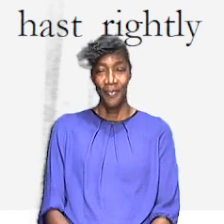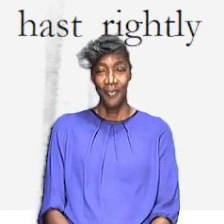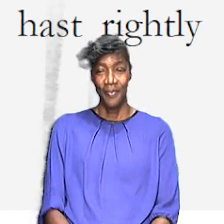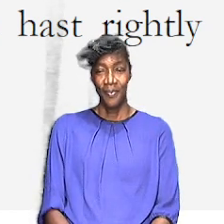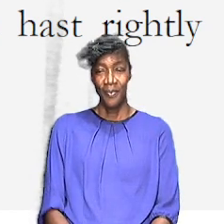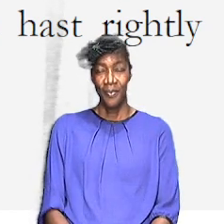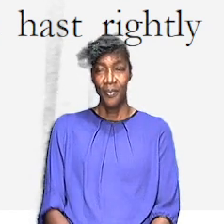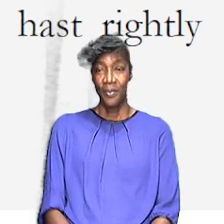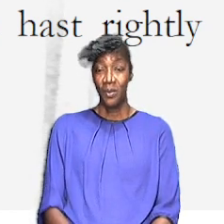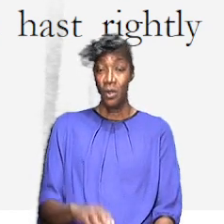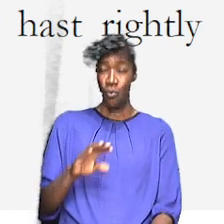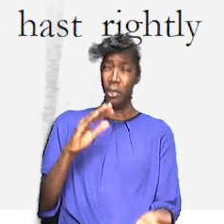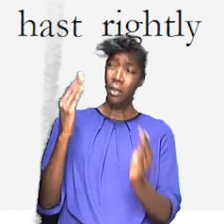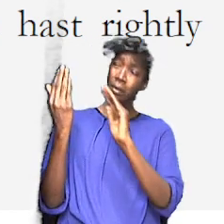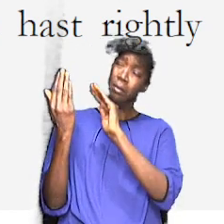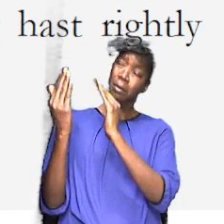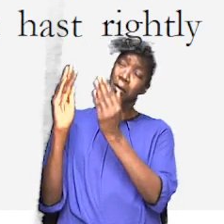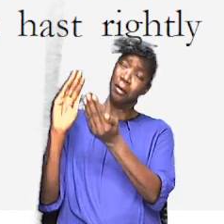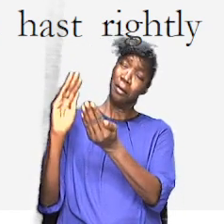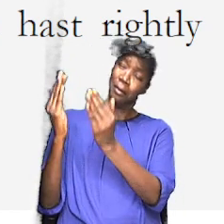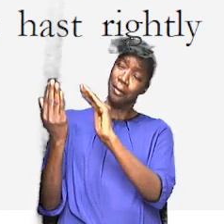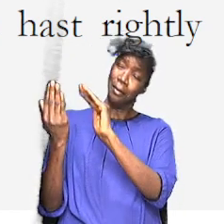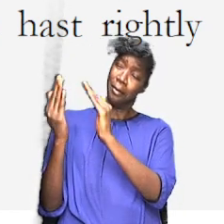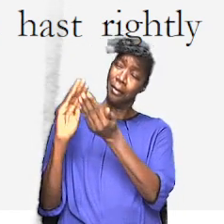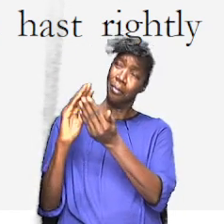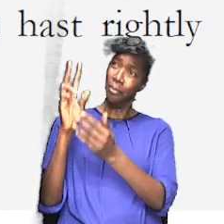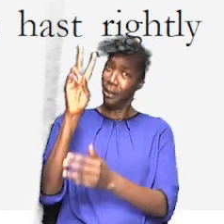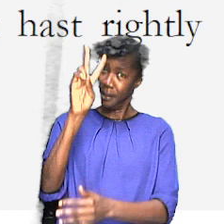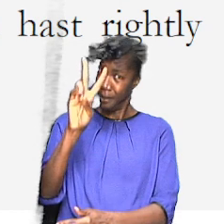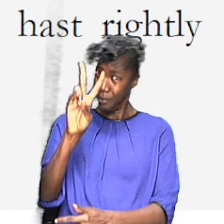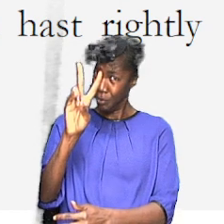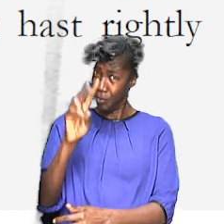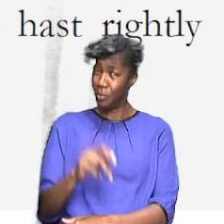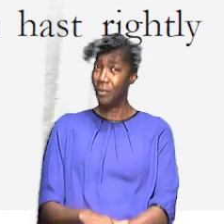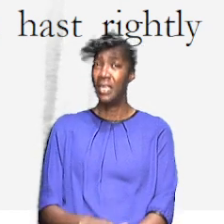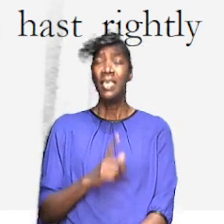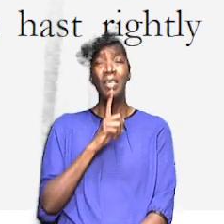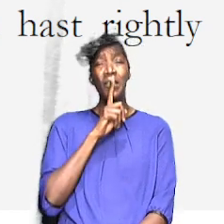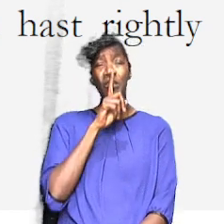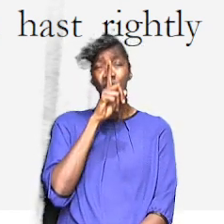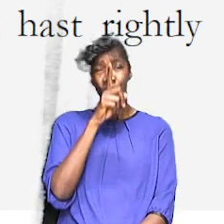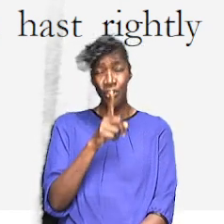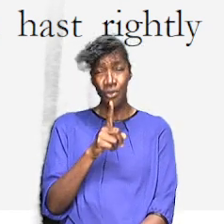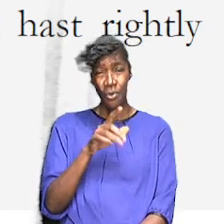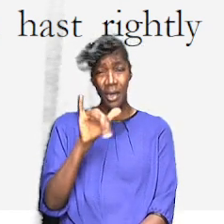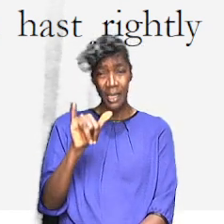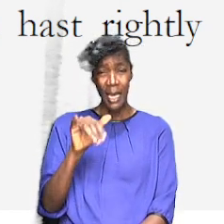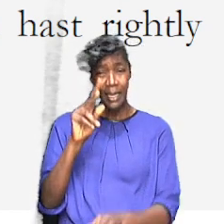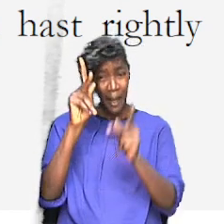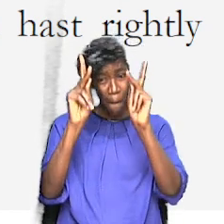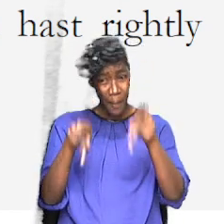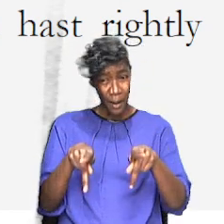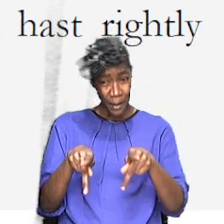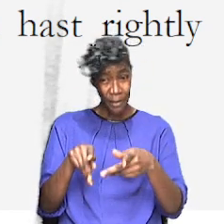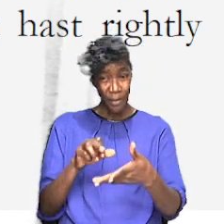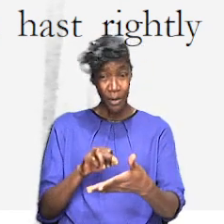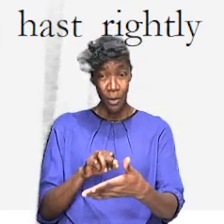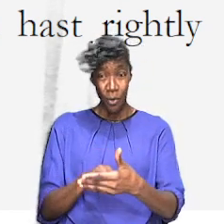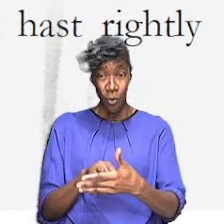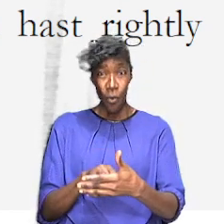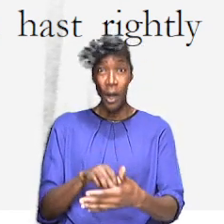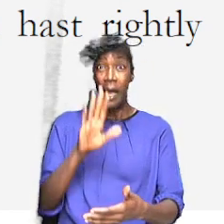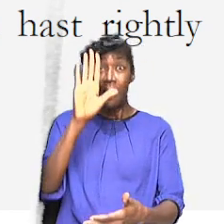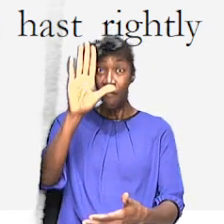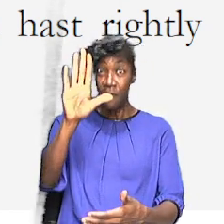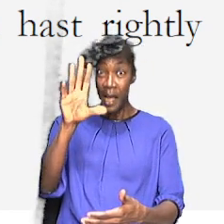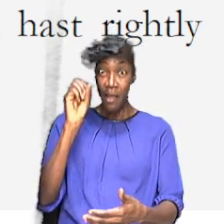When you do the comparison between the two, it is evident that the person who owe the